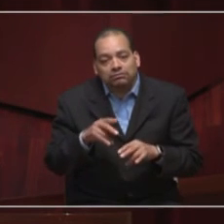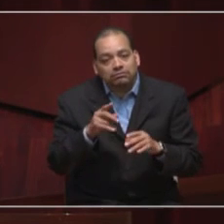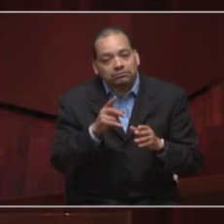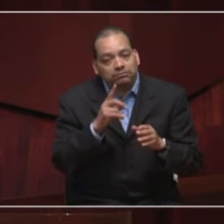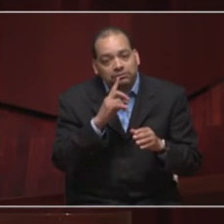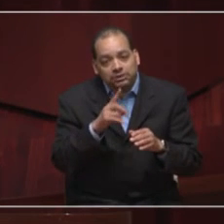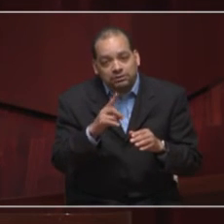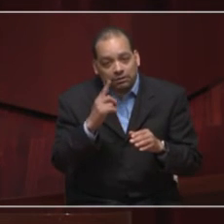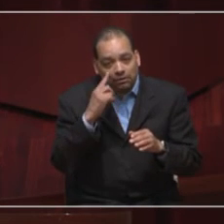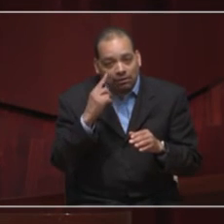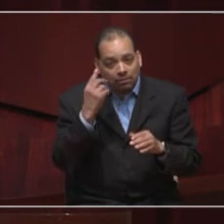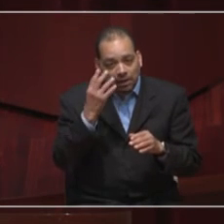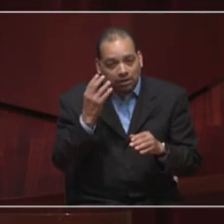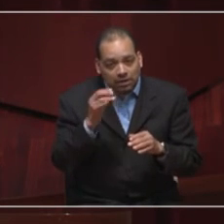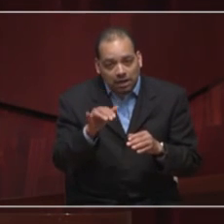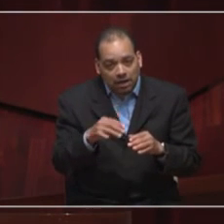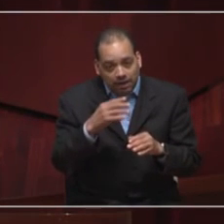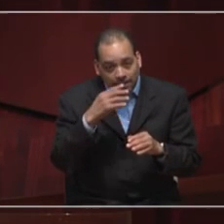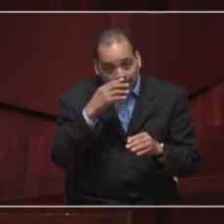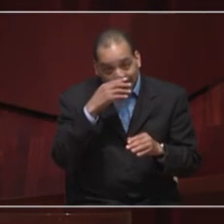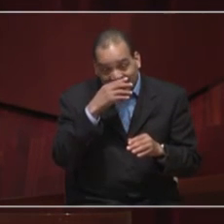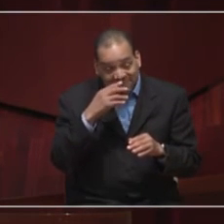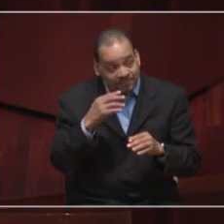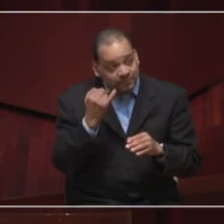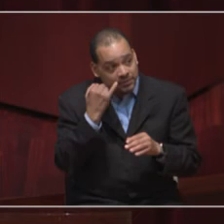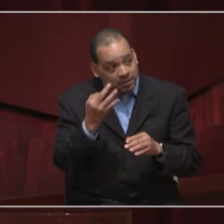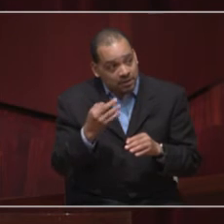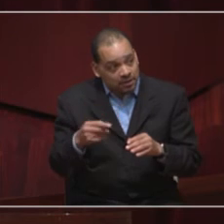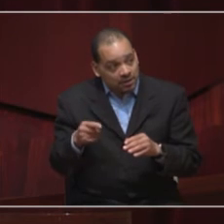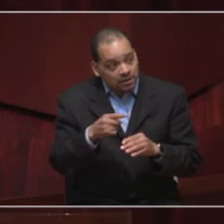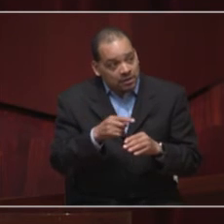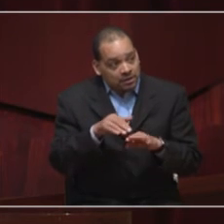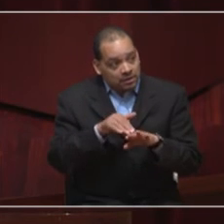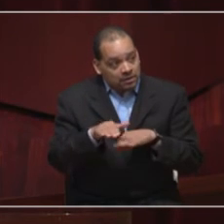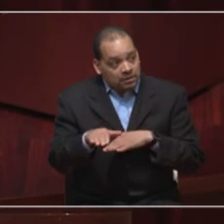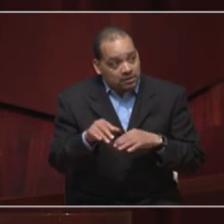about it, if we're deploying a new version,